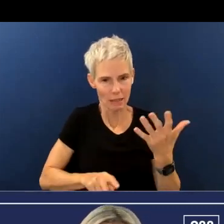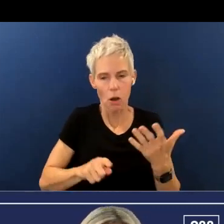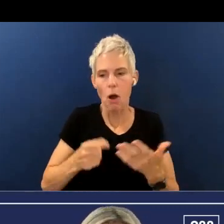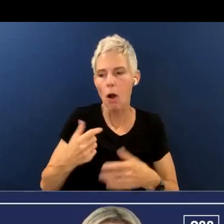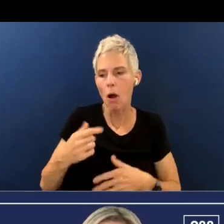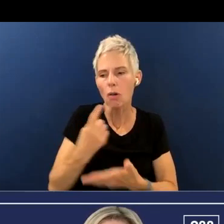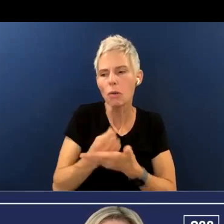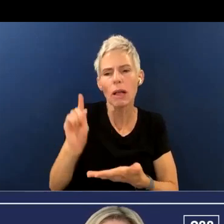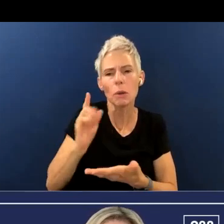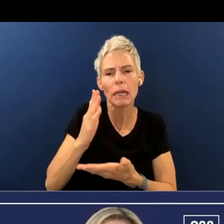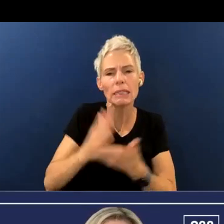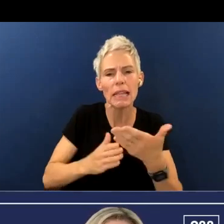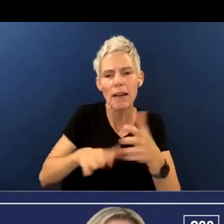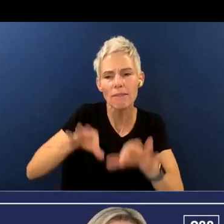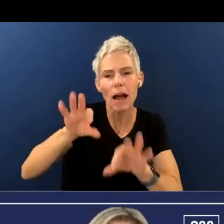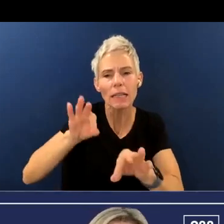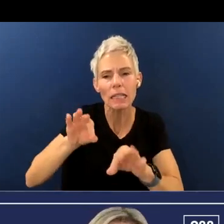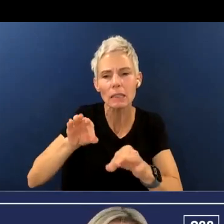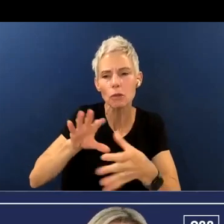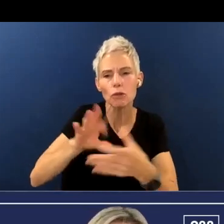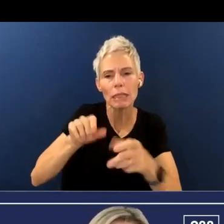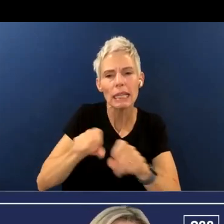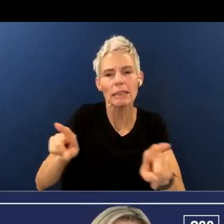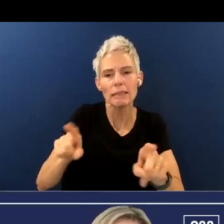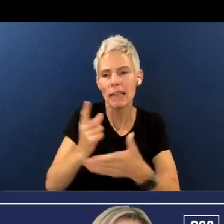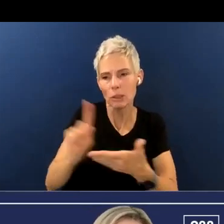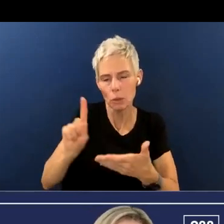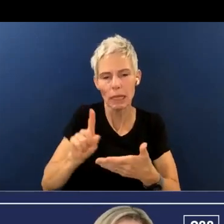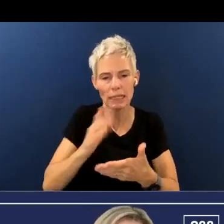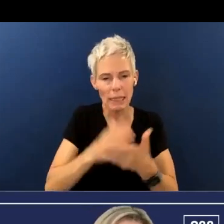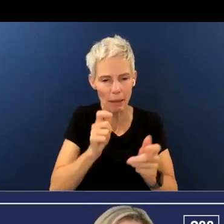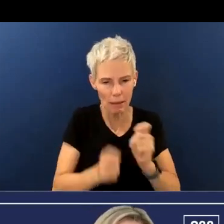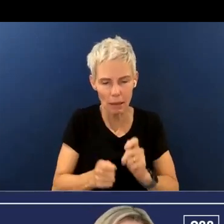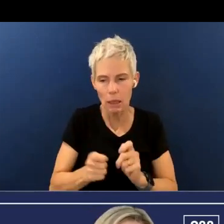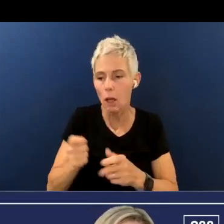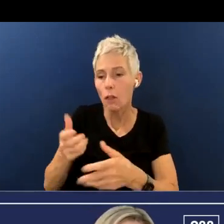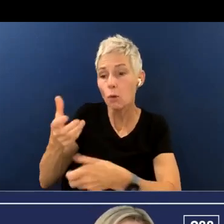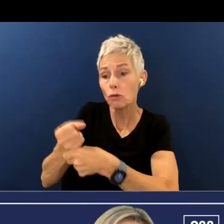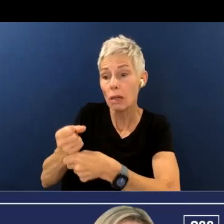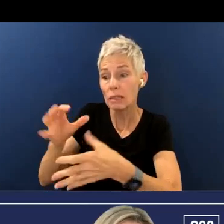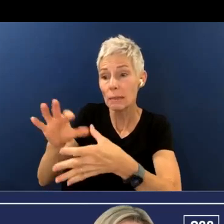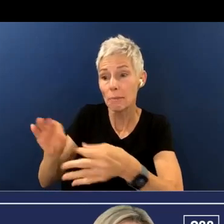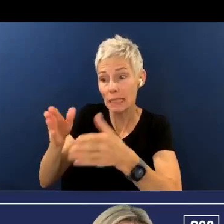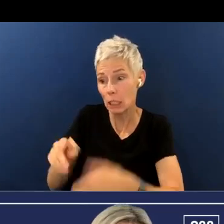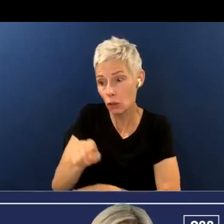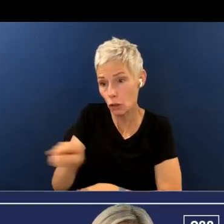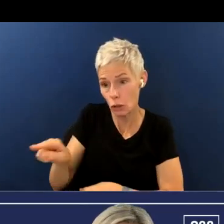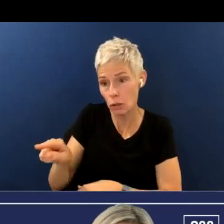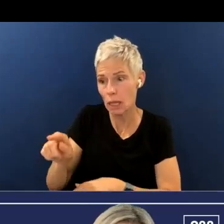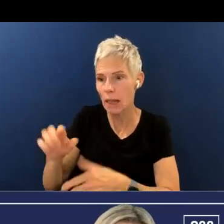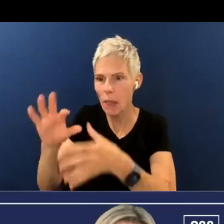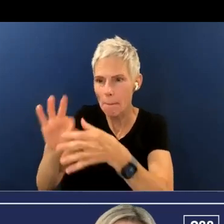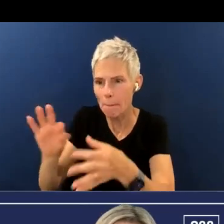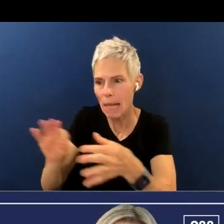last week with the trusted messengers as well, because those trusted messengers are so important, right?